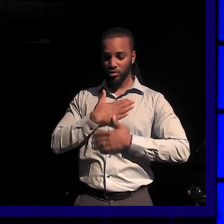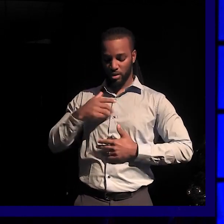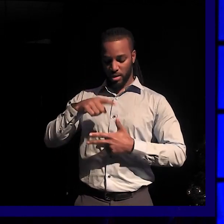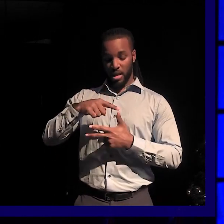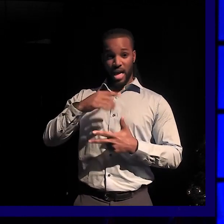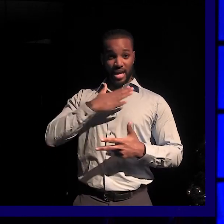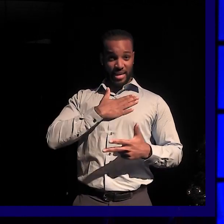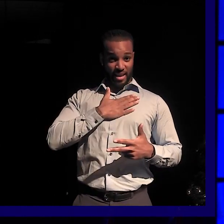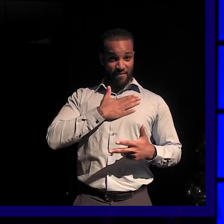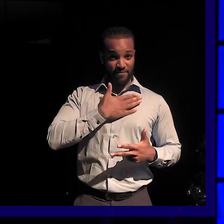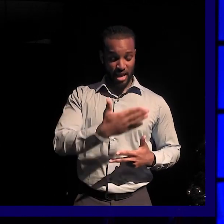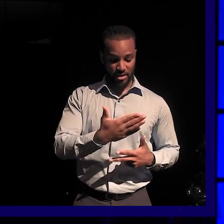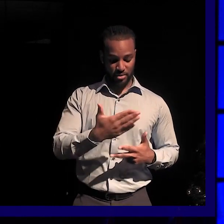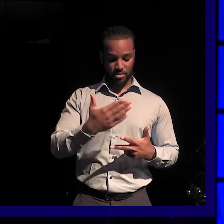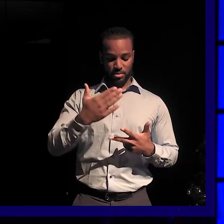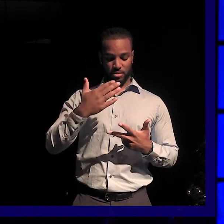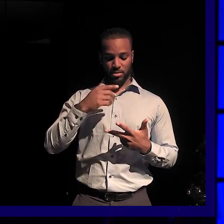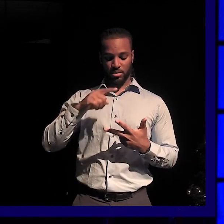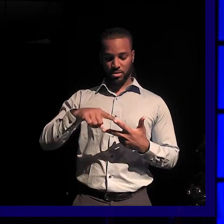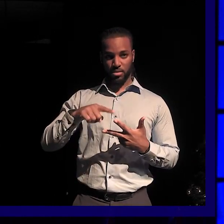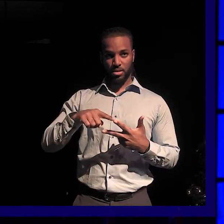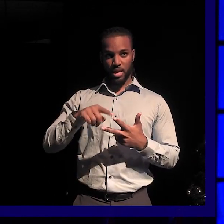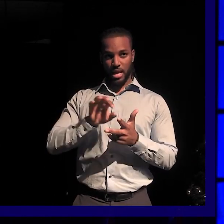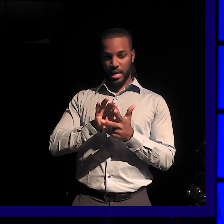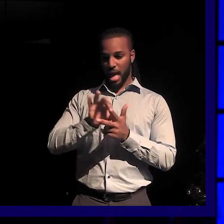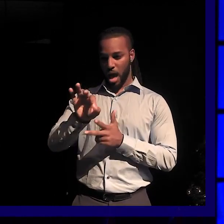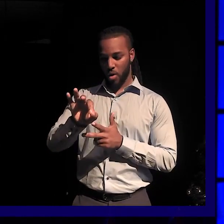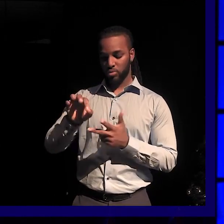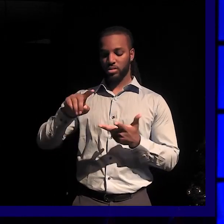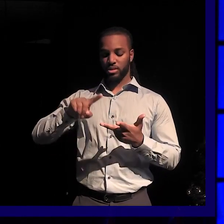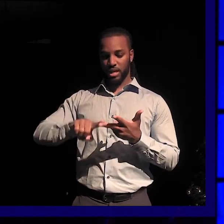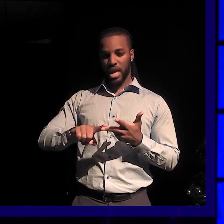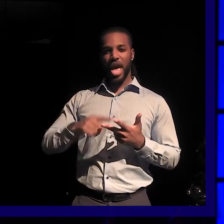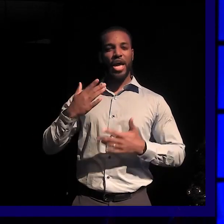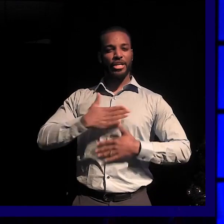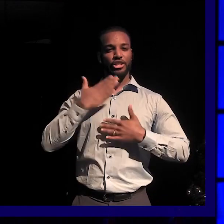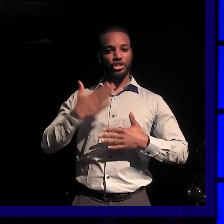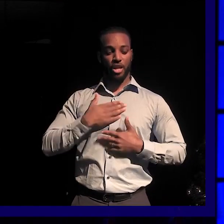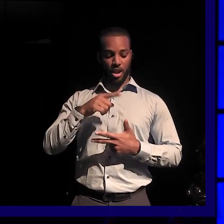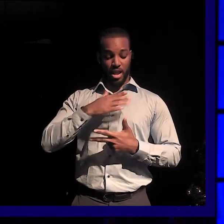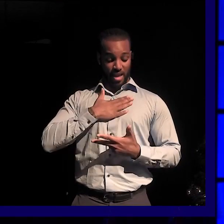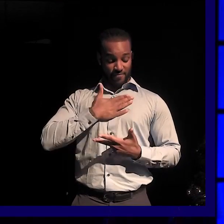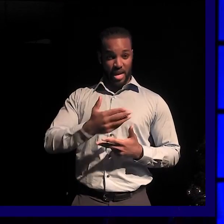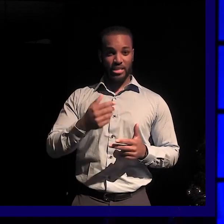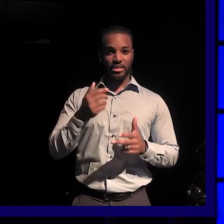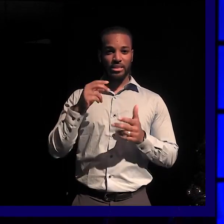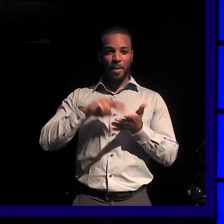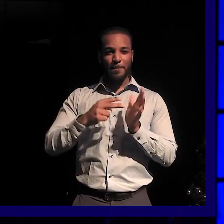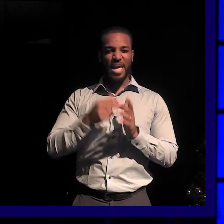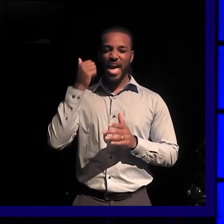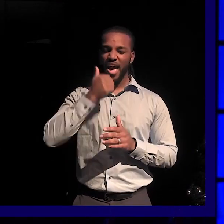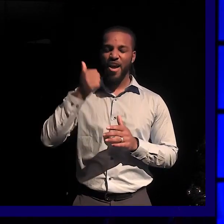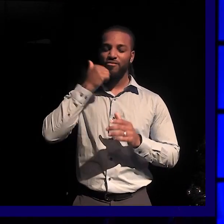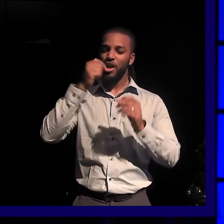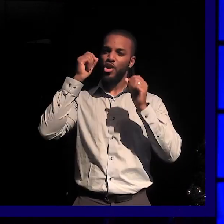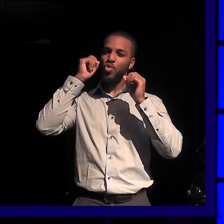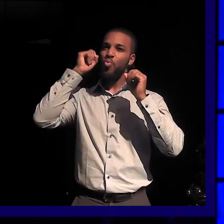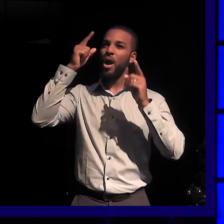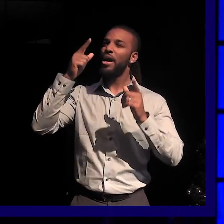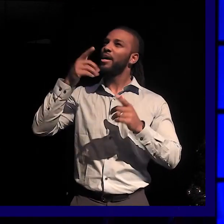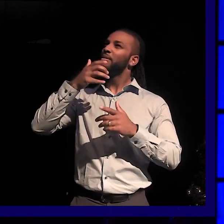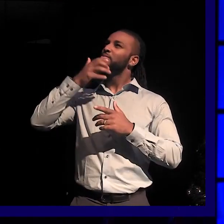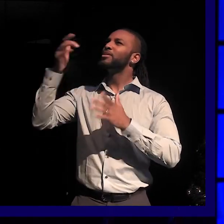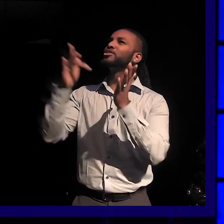Confess, count, cheer. Confess, count, cheer. Confess means every day you get up and you confess with your mouth that Jesus is